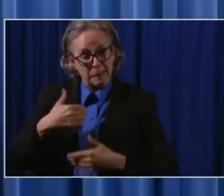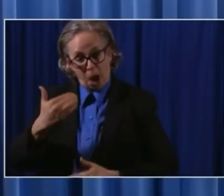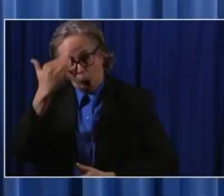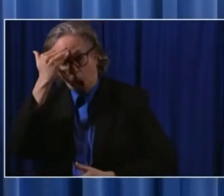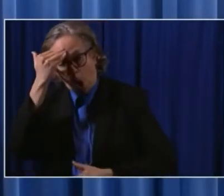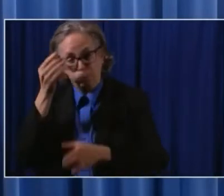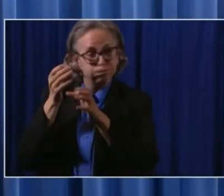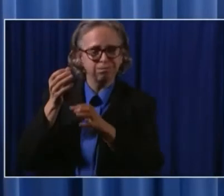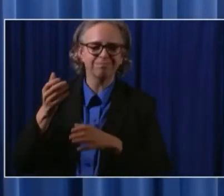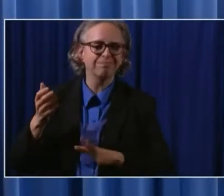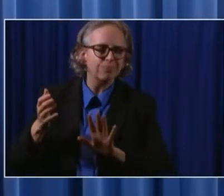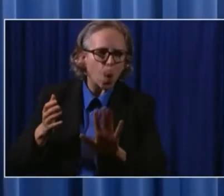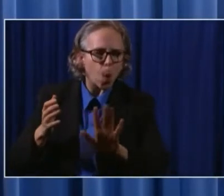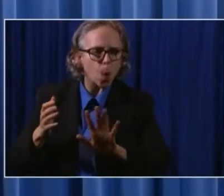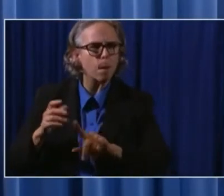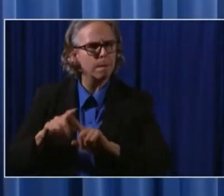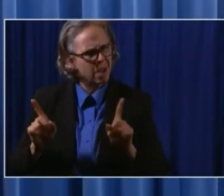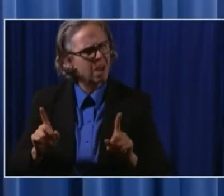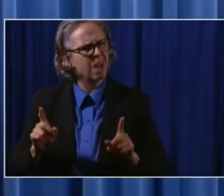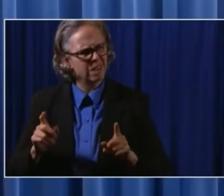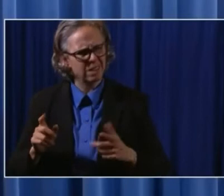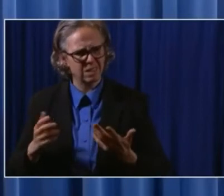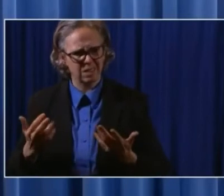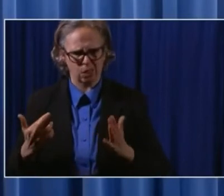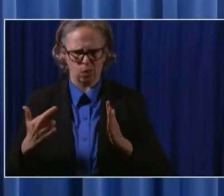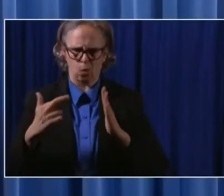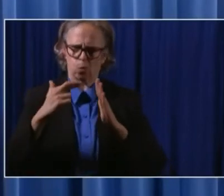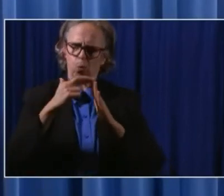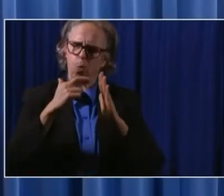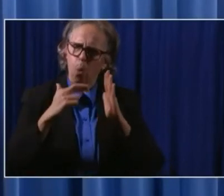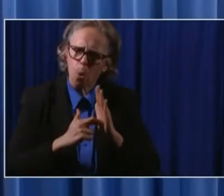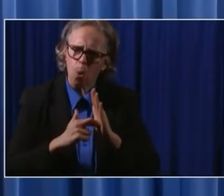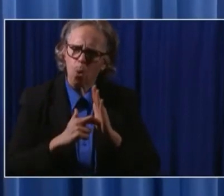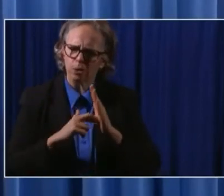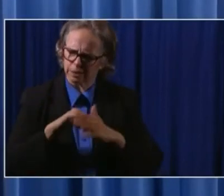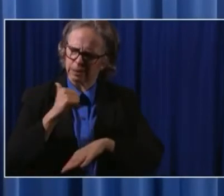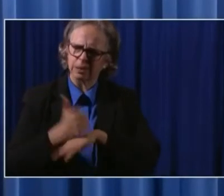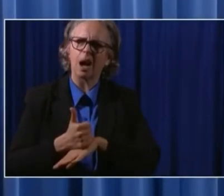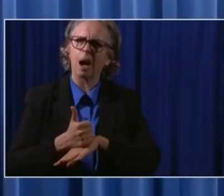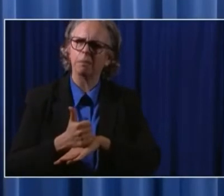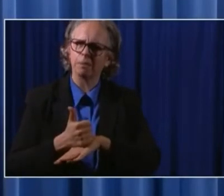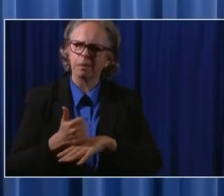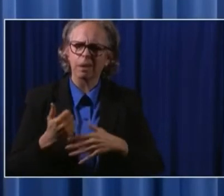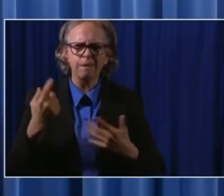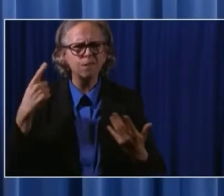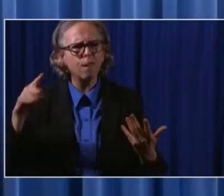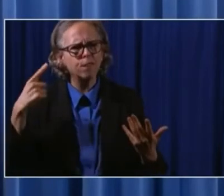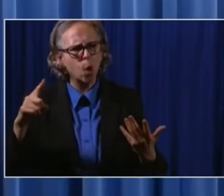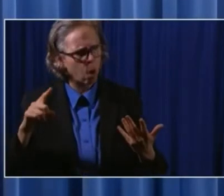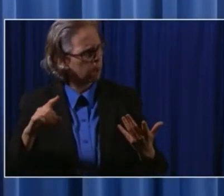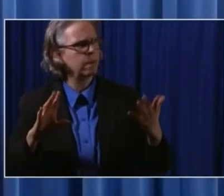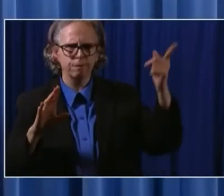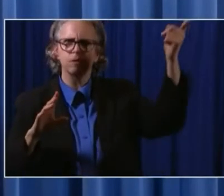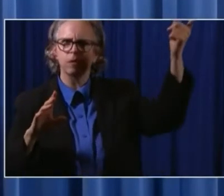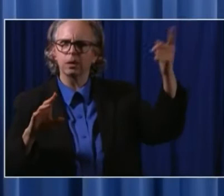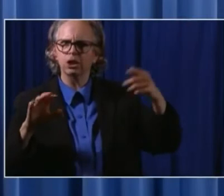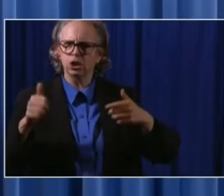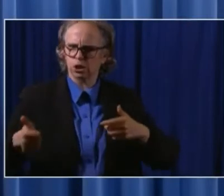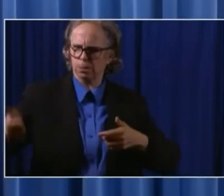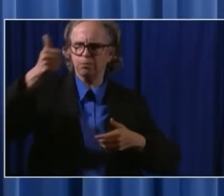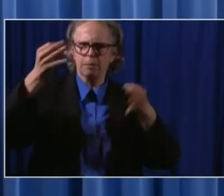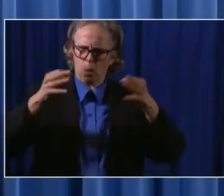the rules have to a great extent been set by United States Supreme Court decisions.